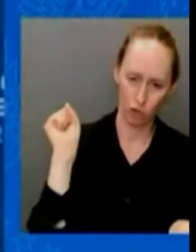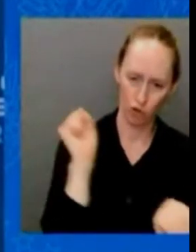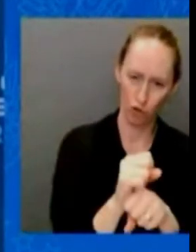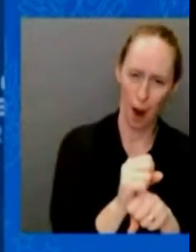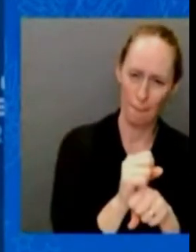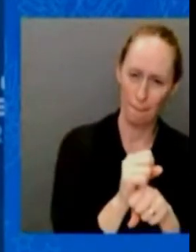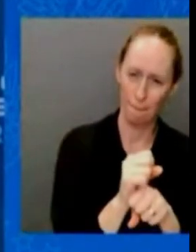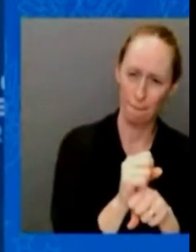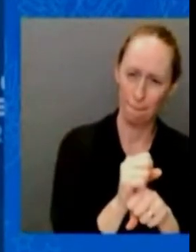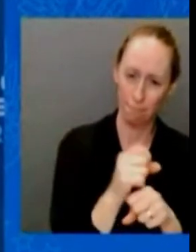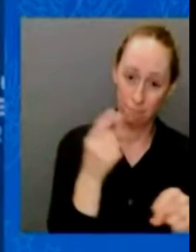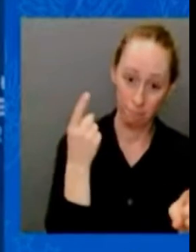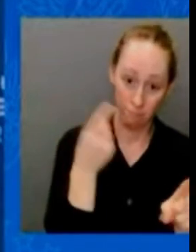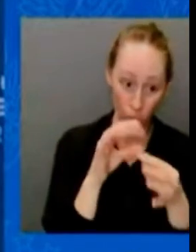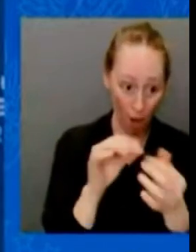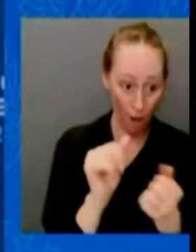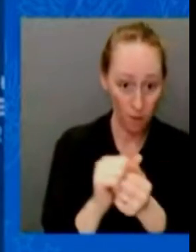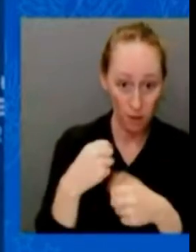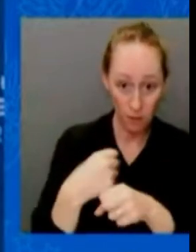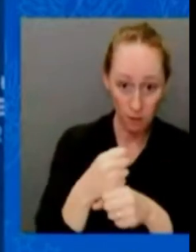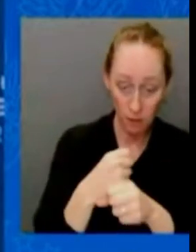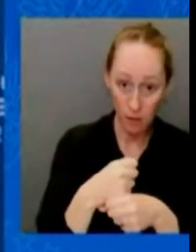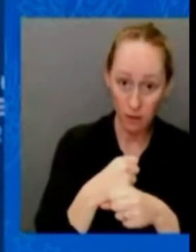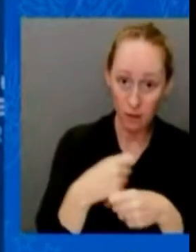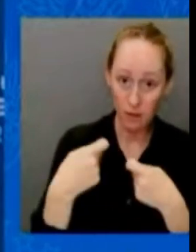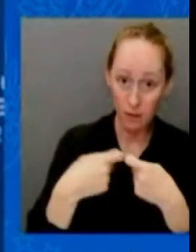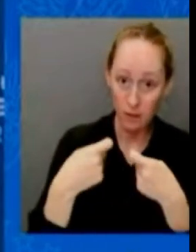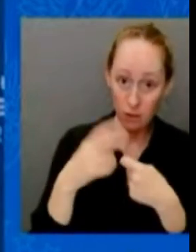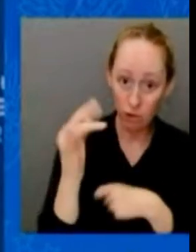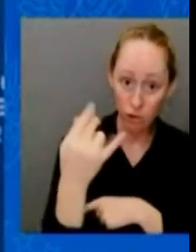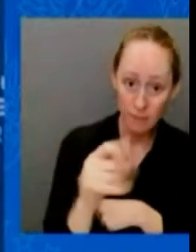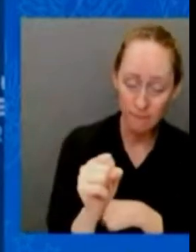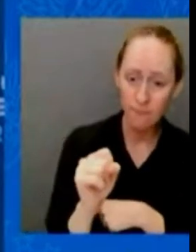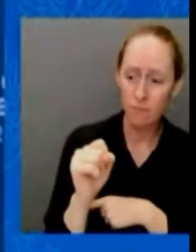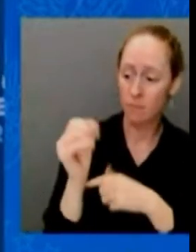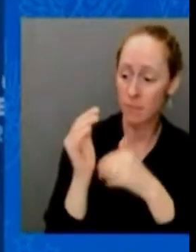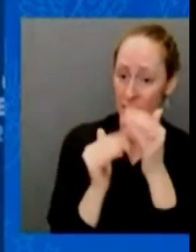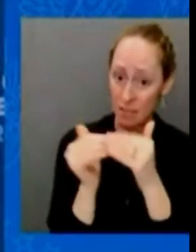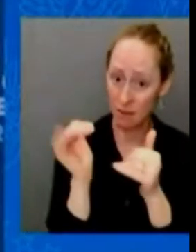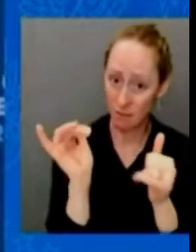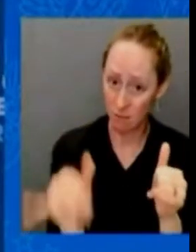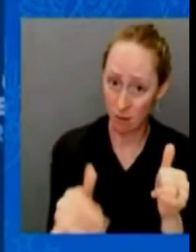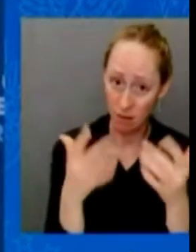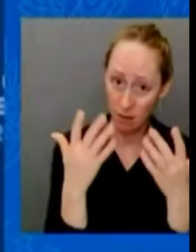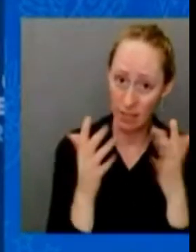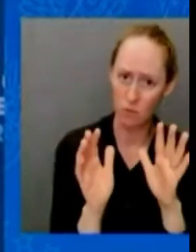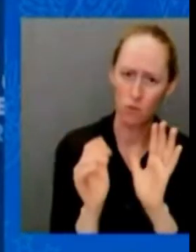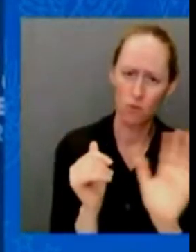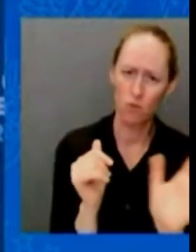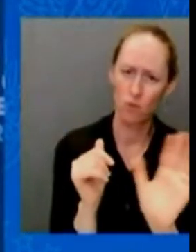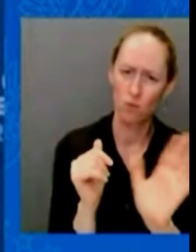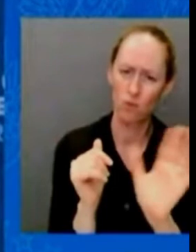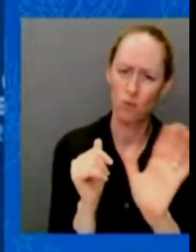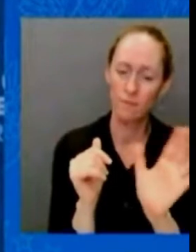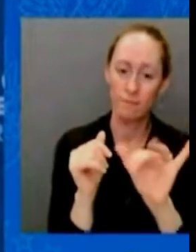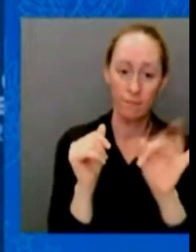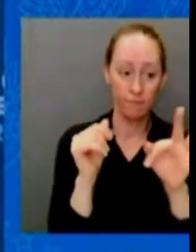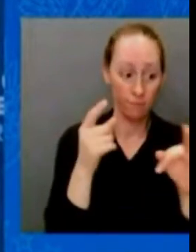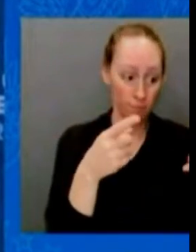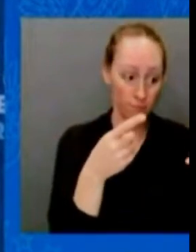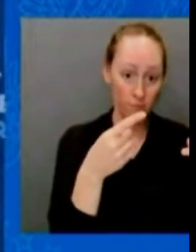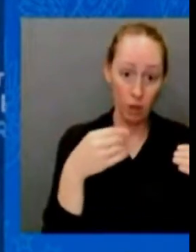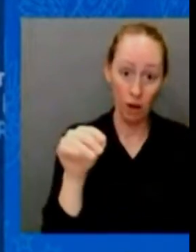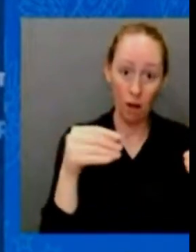what? Those of you who sell automobiles and dealerships can sell a whole hell of a lot more cars because people have good salaries. Those of you who make sandwiches